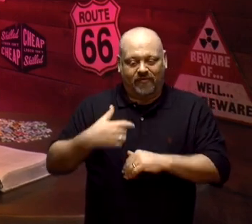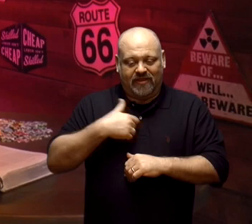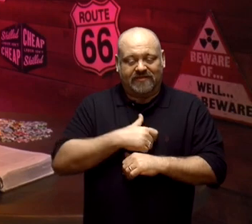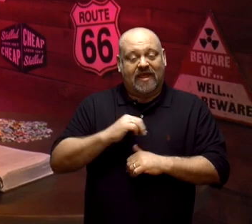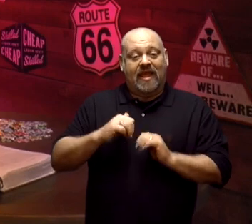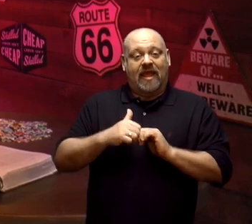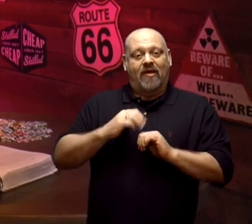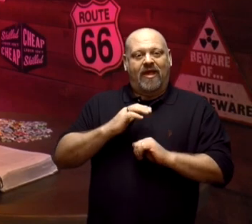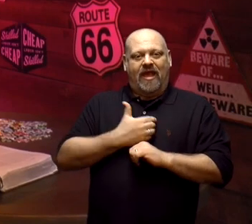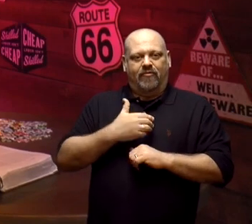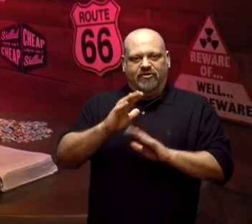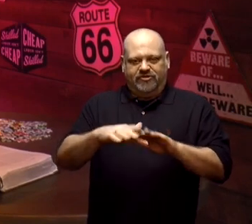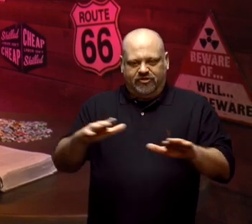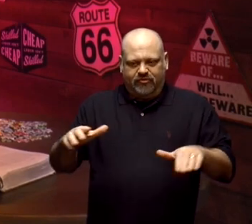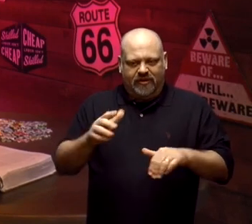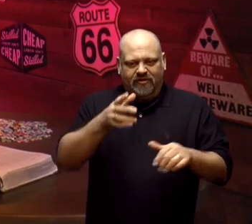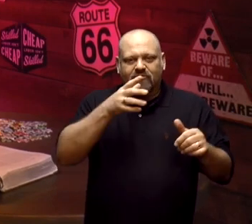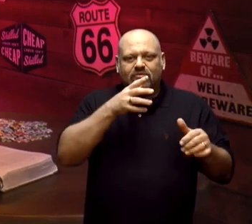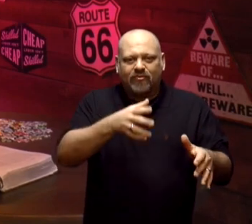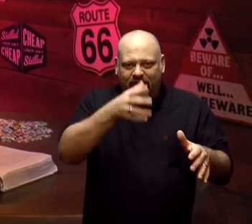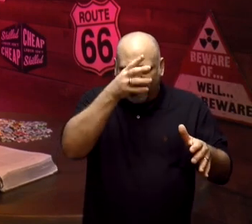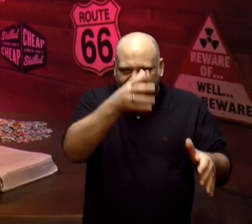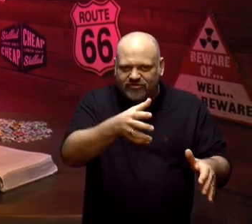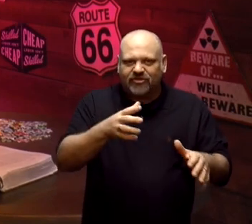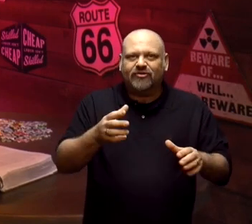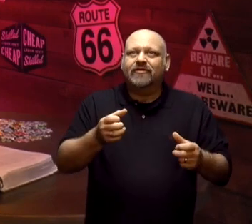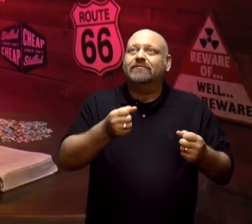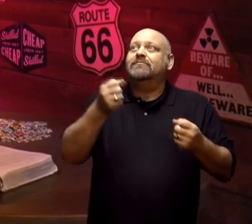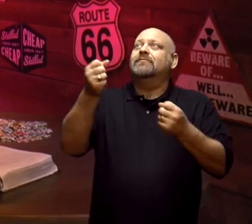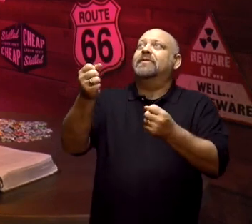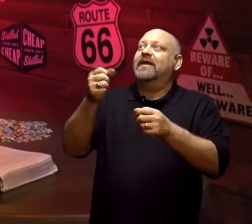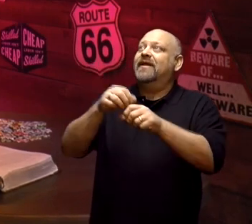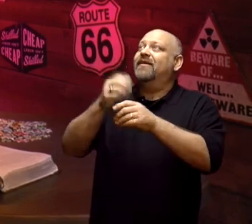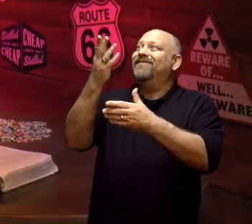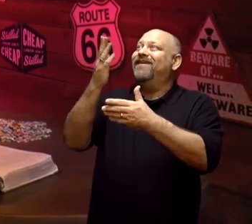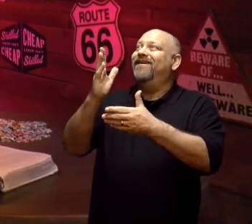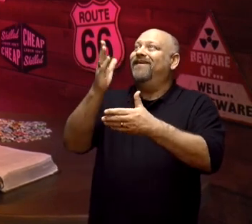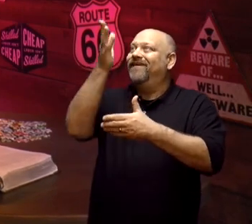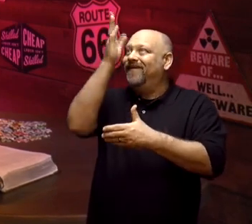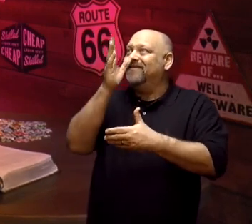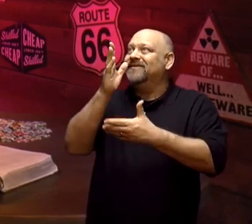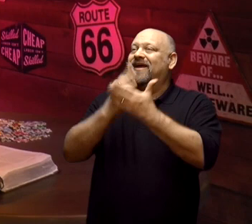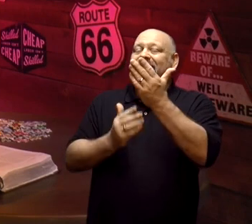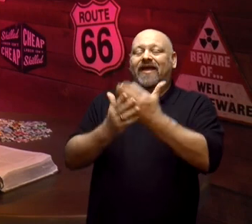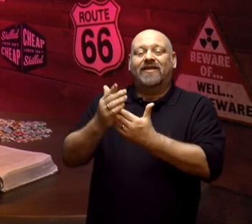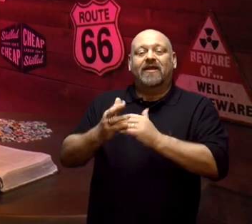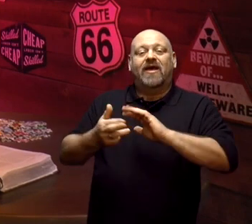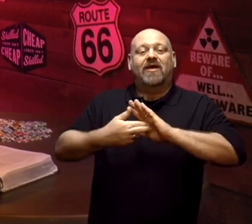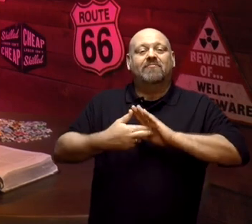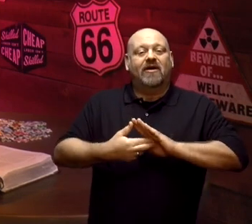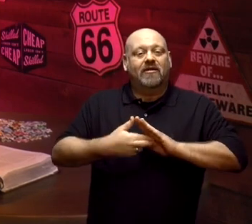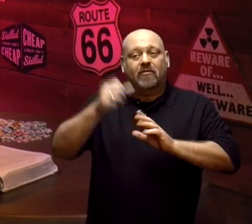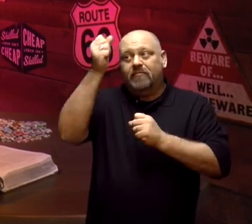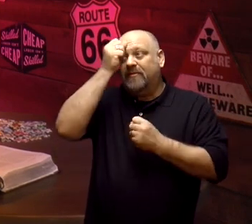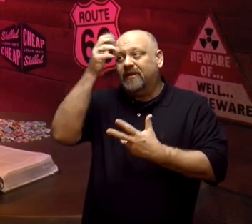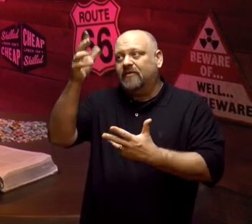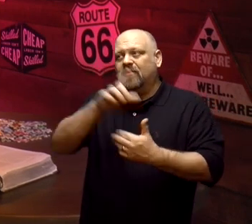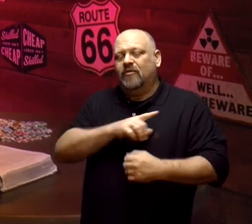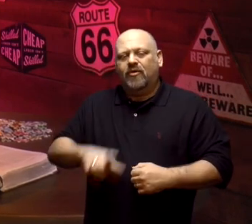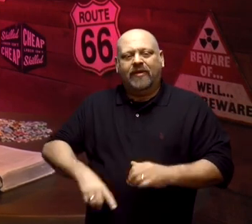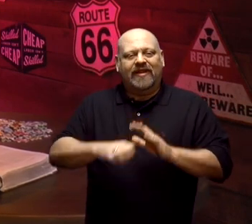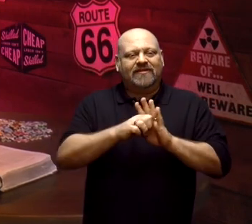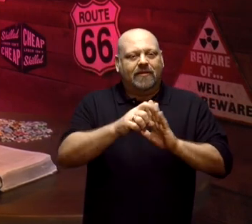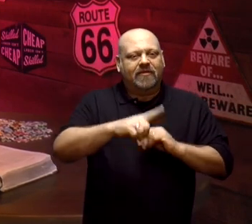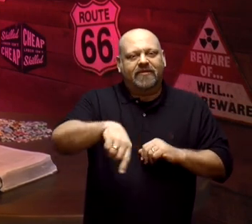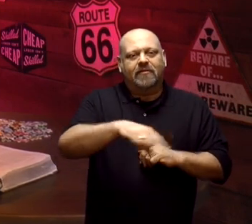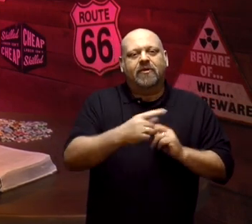our children and grandchildren in God's hands and modeling obedience to the Lord as an example to them. Through